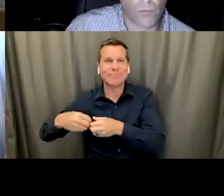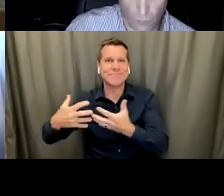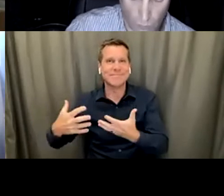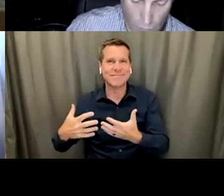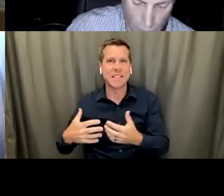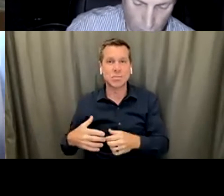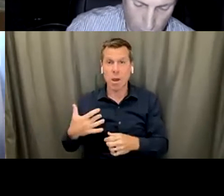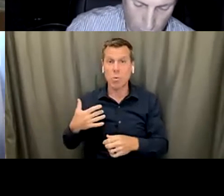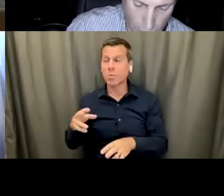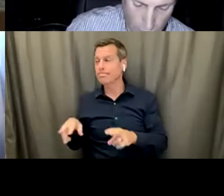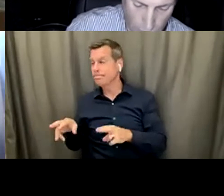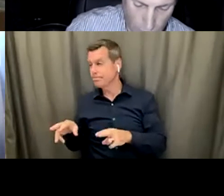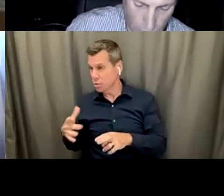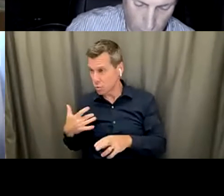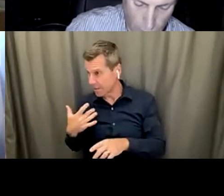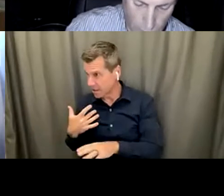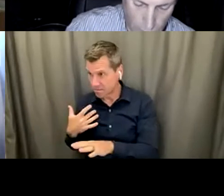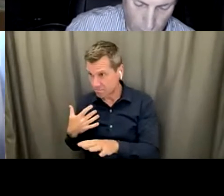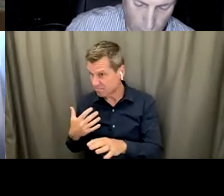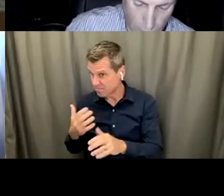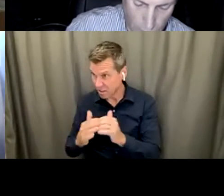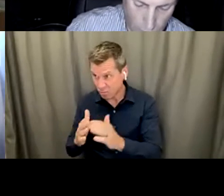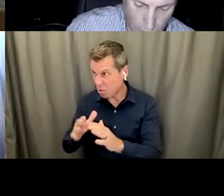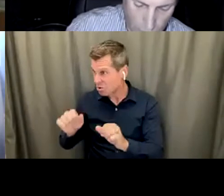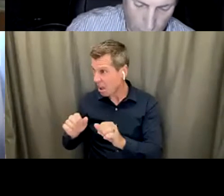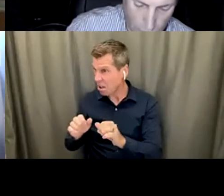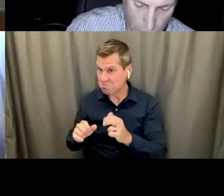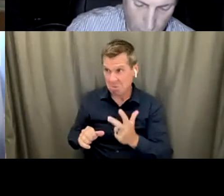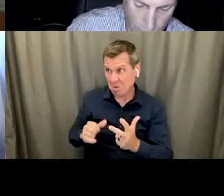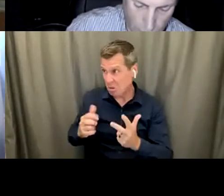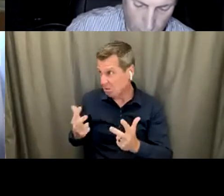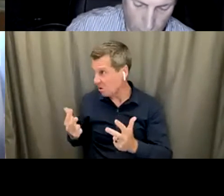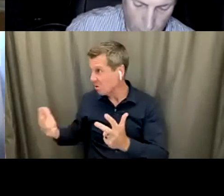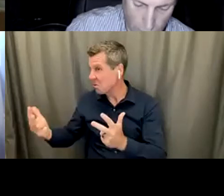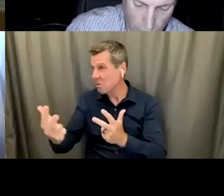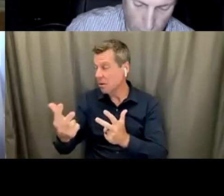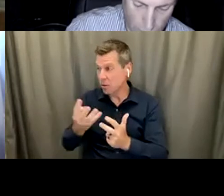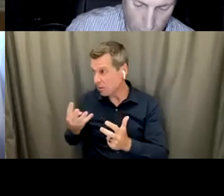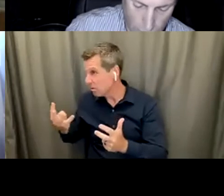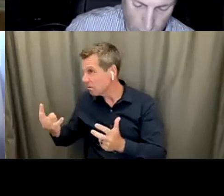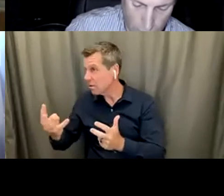class and see if they feel comfortable with that. If they don't, I'm going to have to get a little bit more